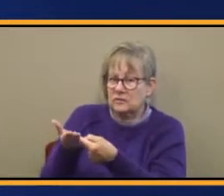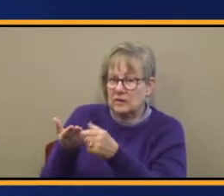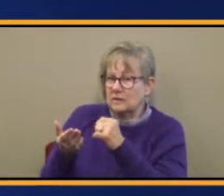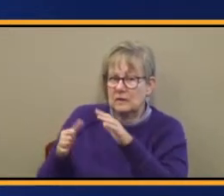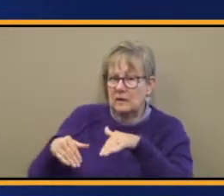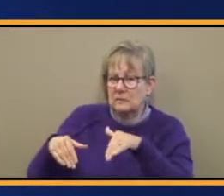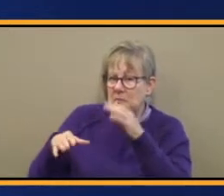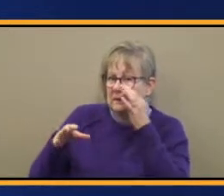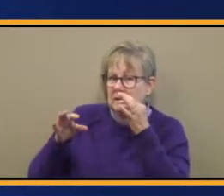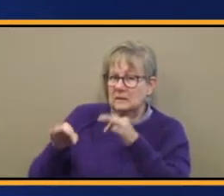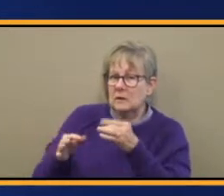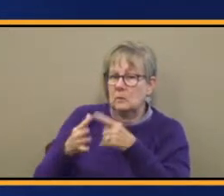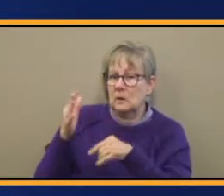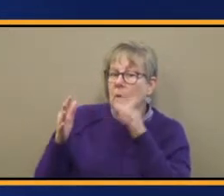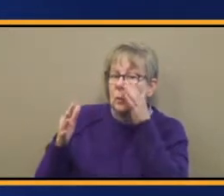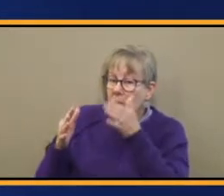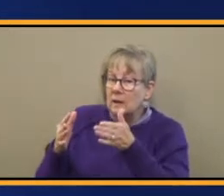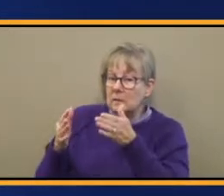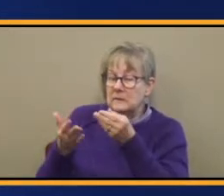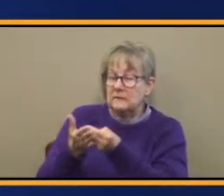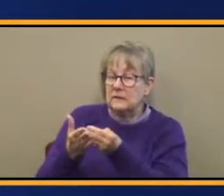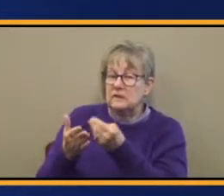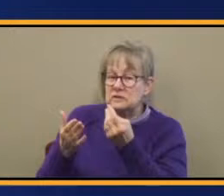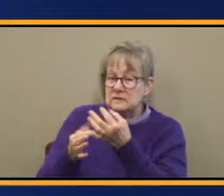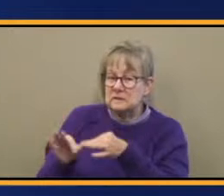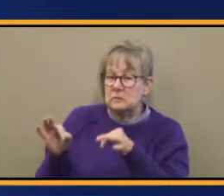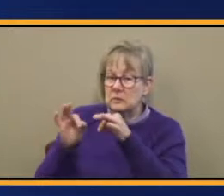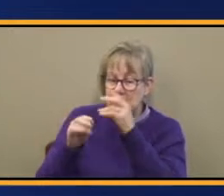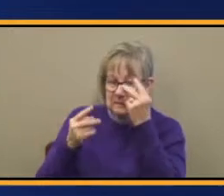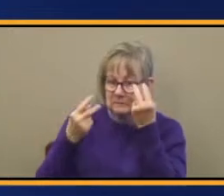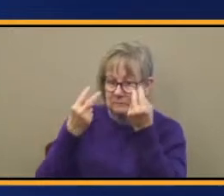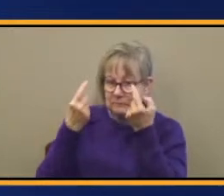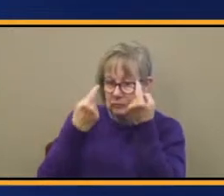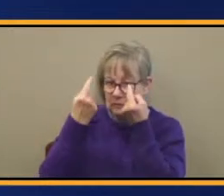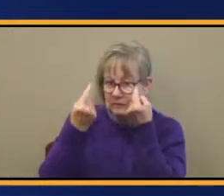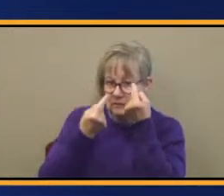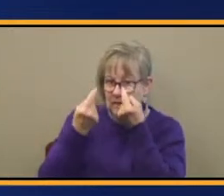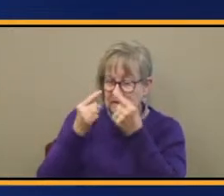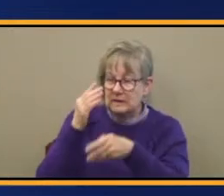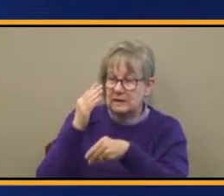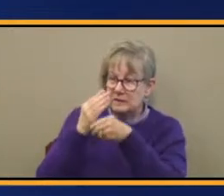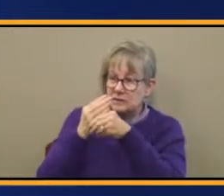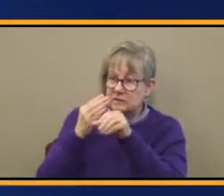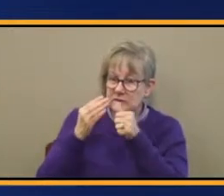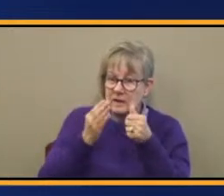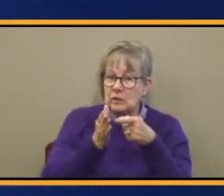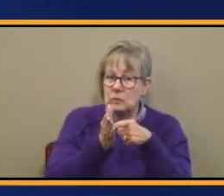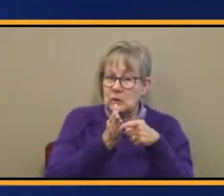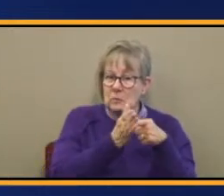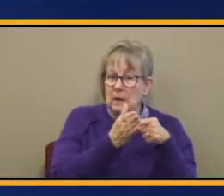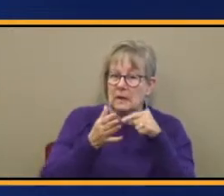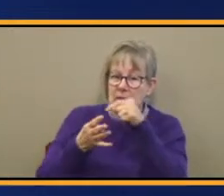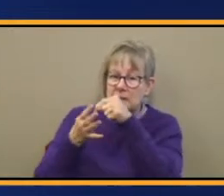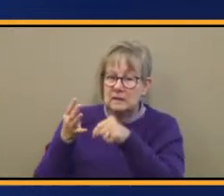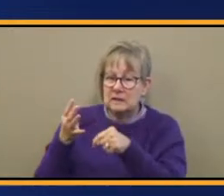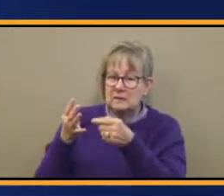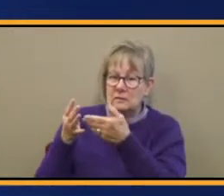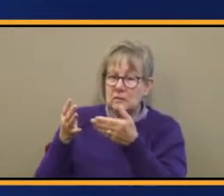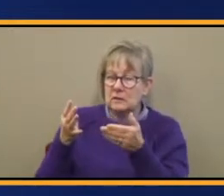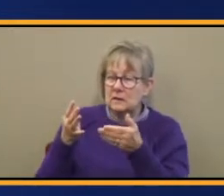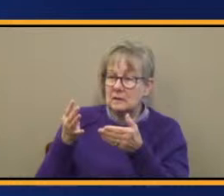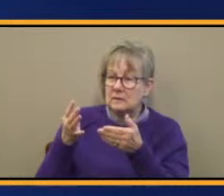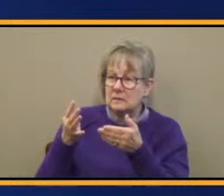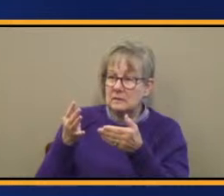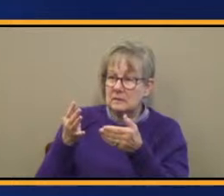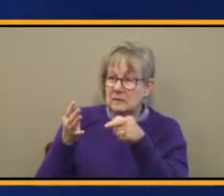been funded. And I think it was just important just to reflect in addition to the other requirements, these are things that